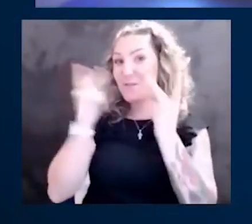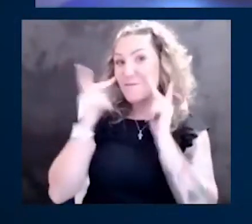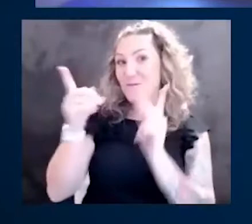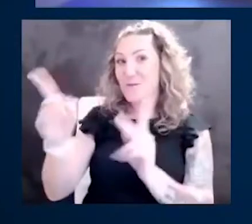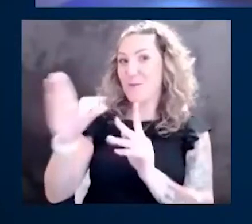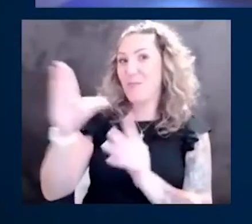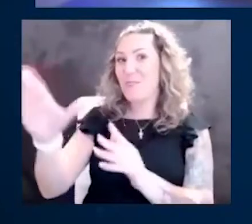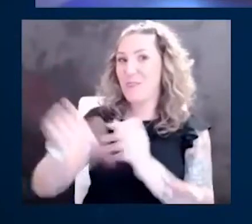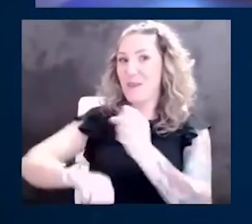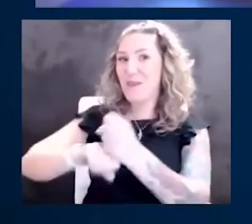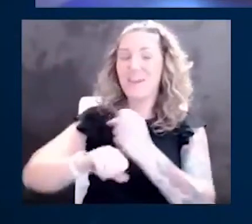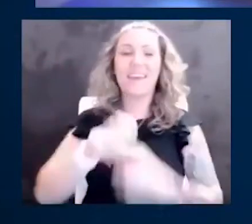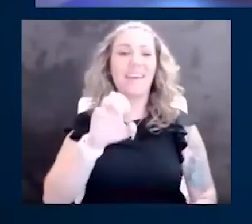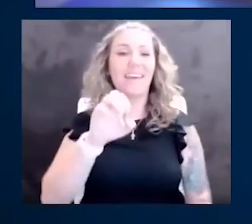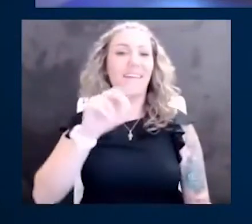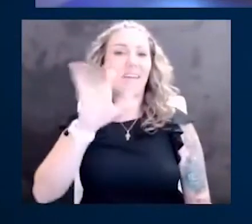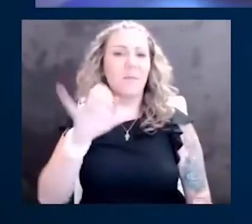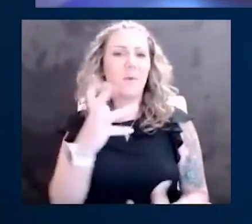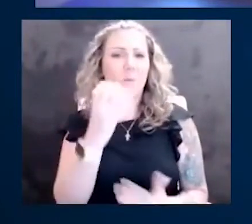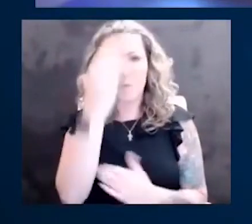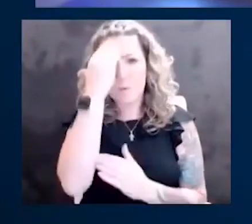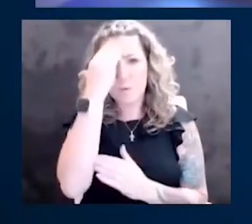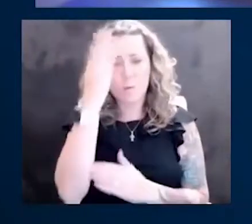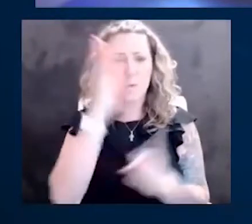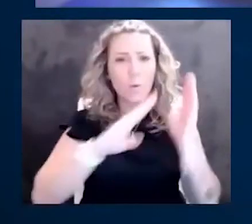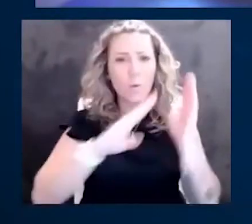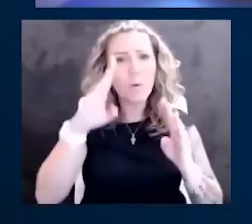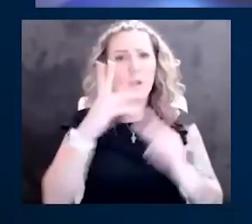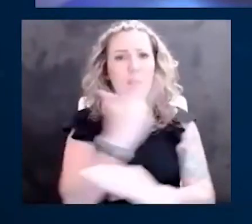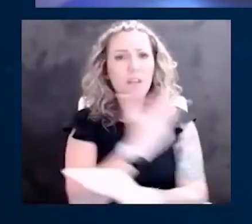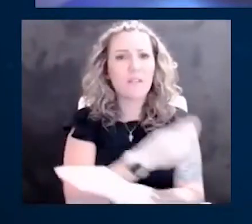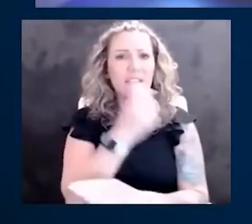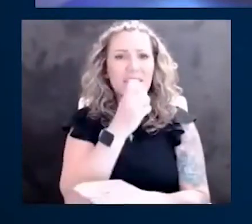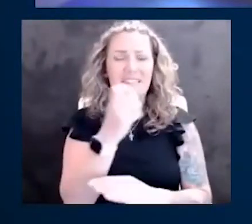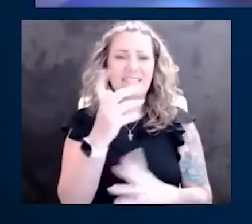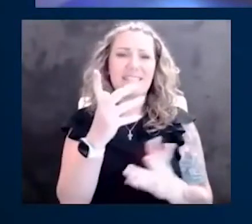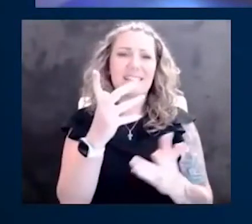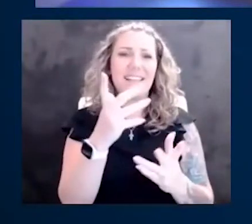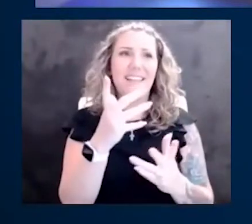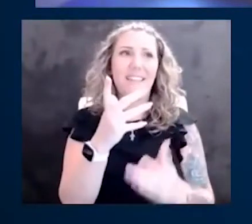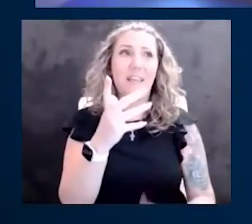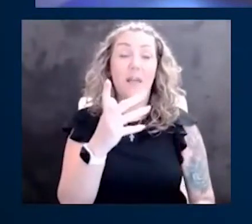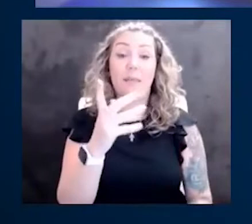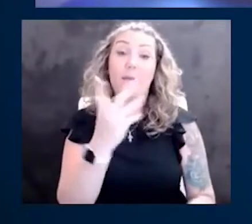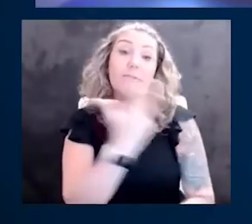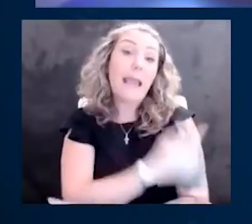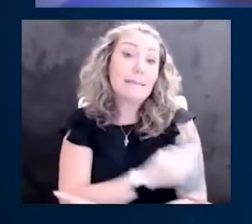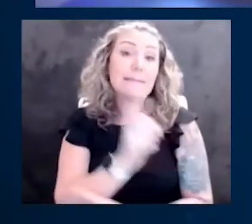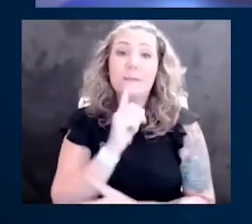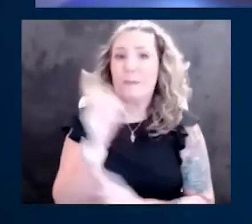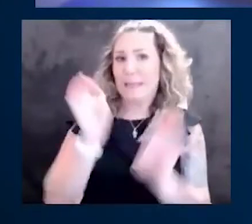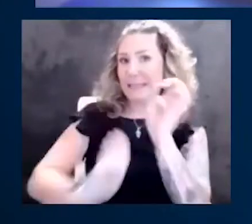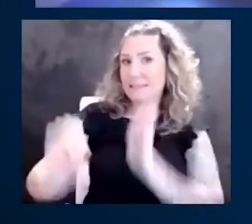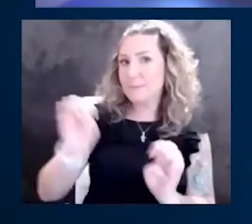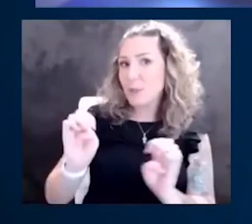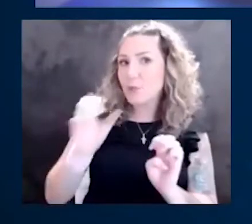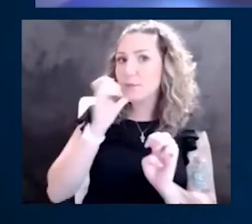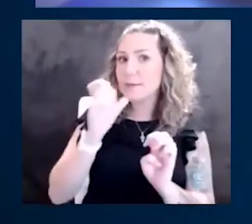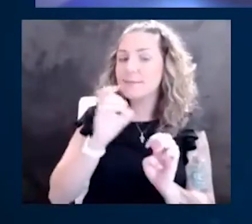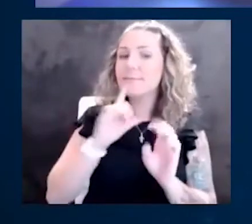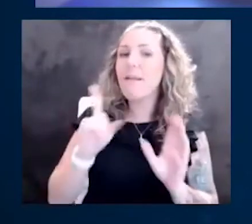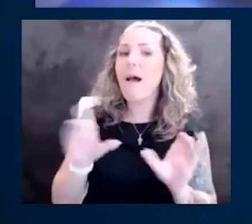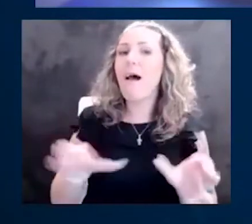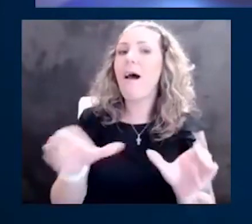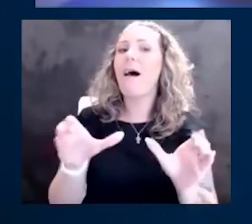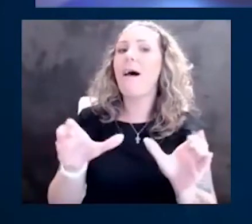Emily wants to know, she's worried that the vaccine is an experimental substance that we're putting into our body and it is not an act of charity. What would you say to